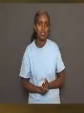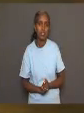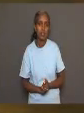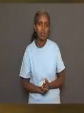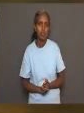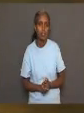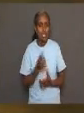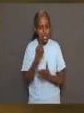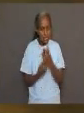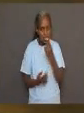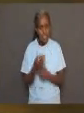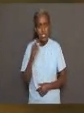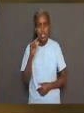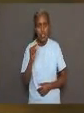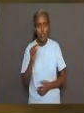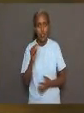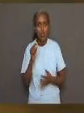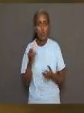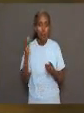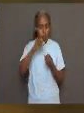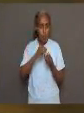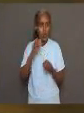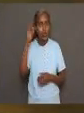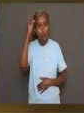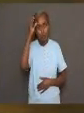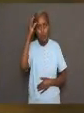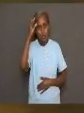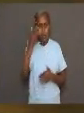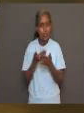us discuss a few more concepts we have